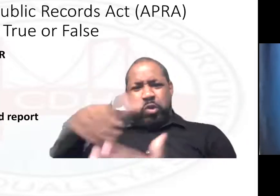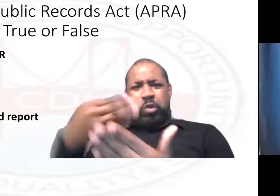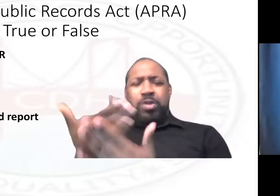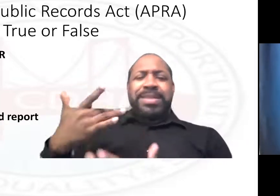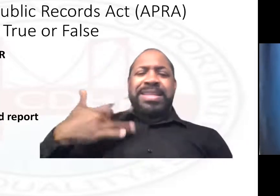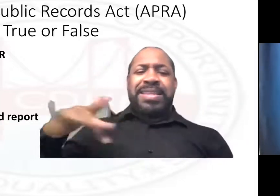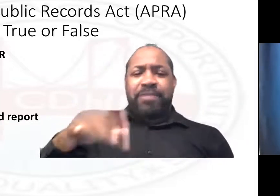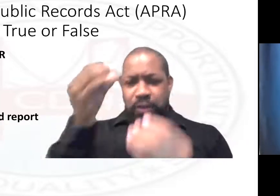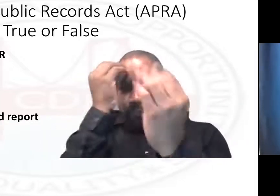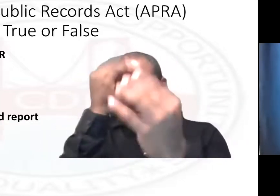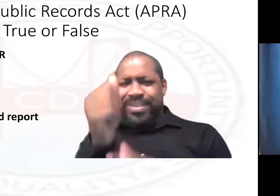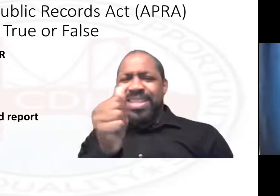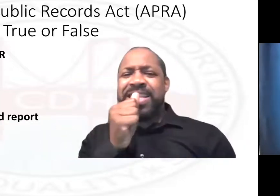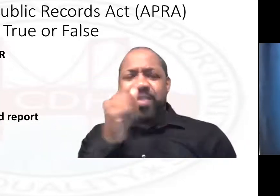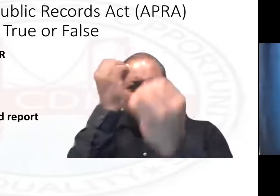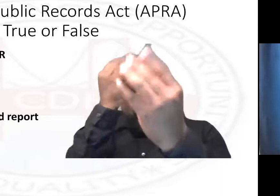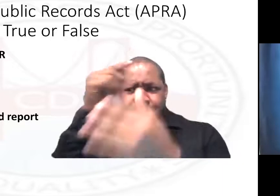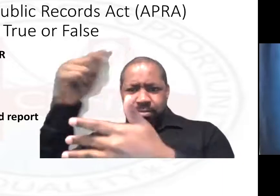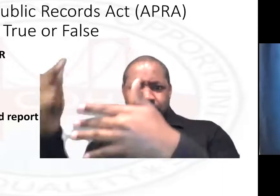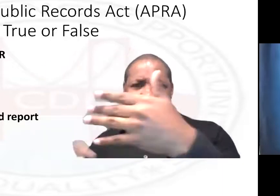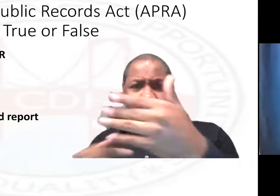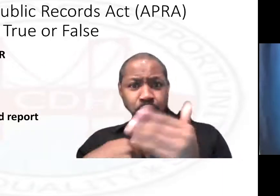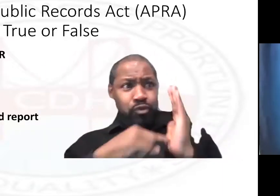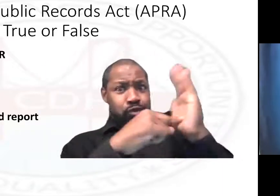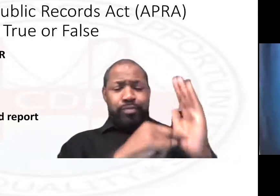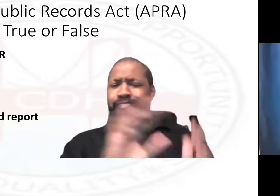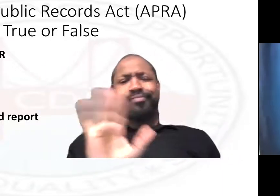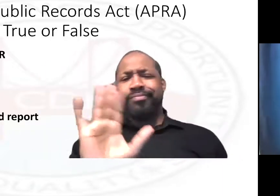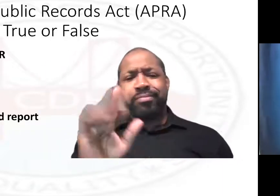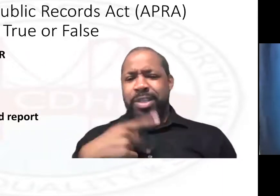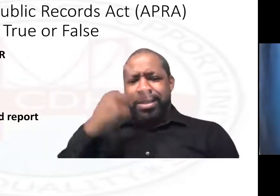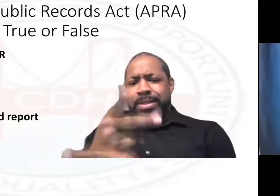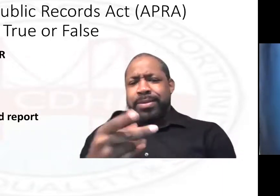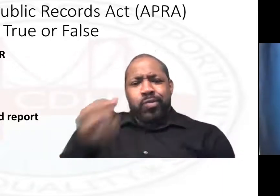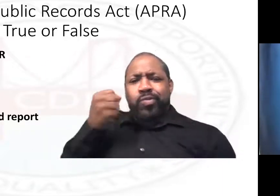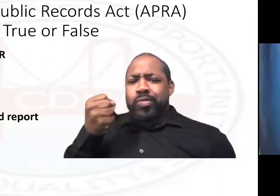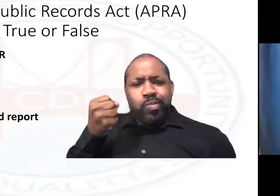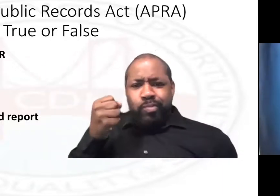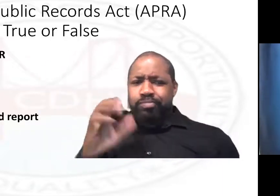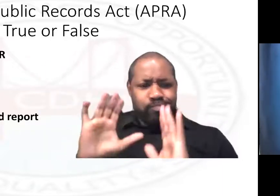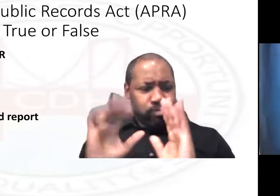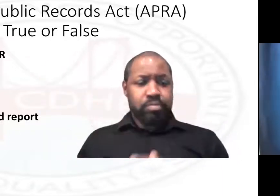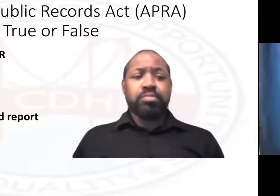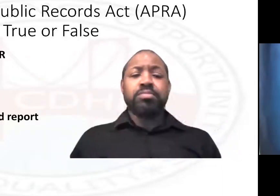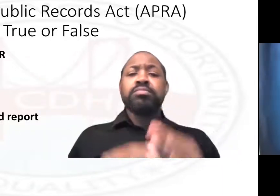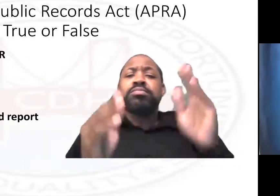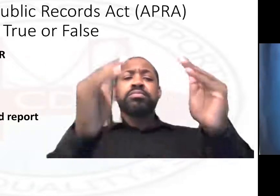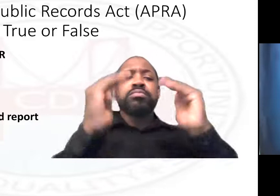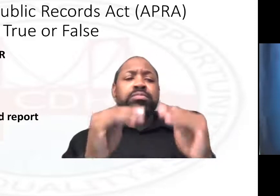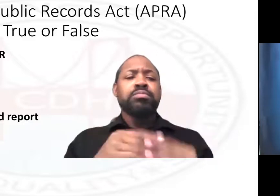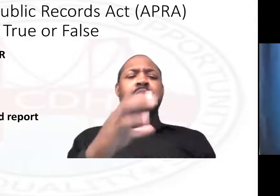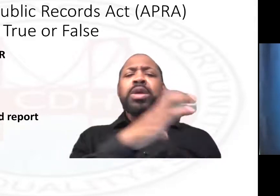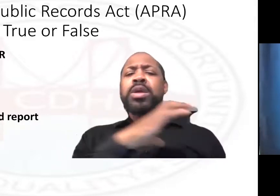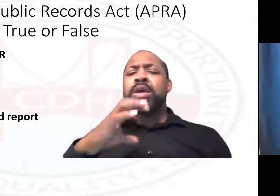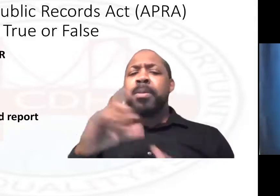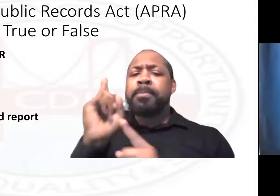etc., that is information is not, it's all sensitive information, confidential. It's not something that would ever be shared publicly. So that